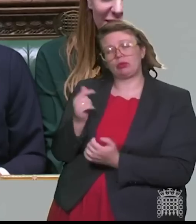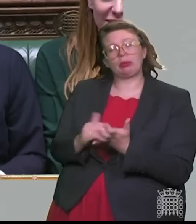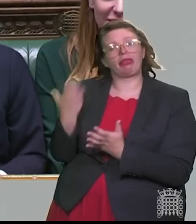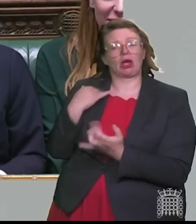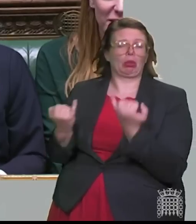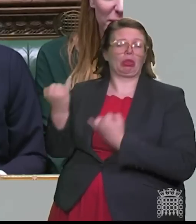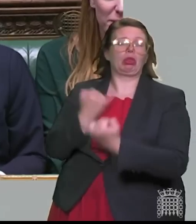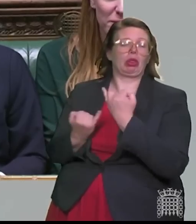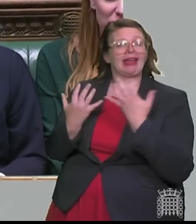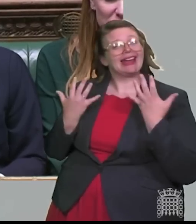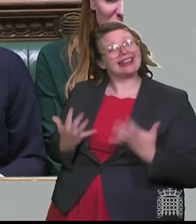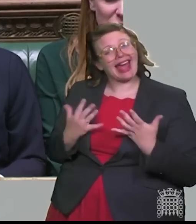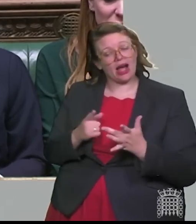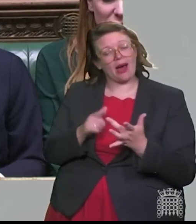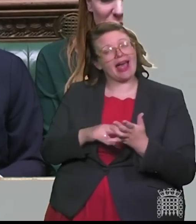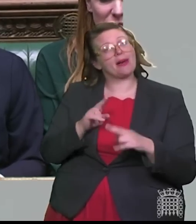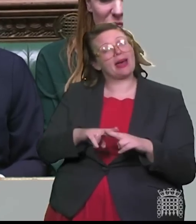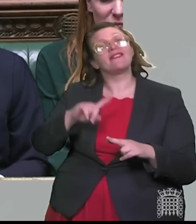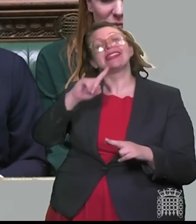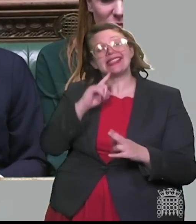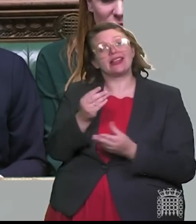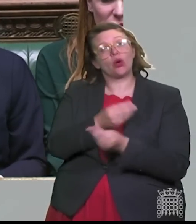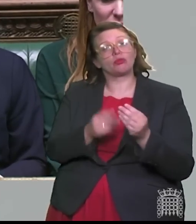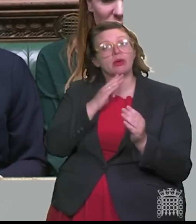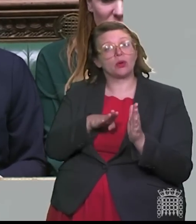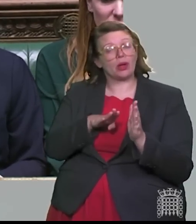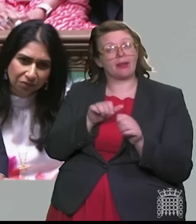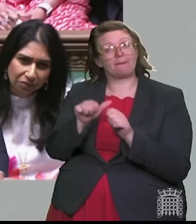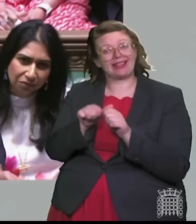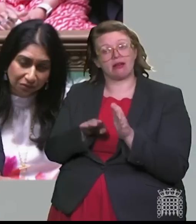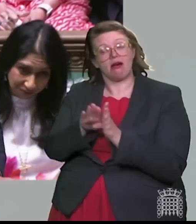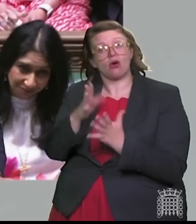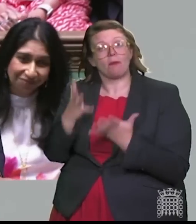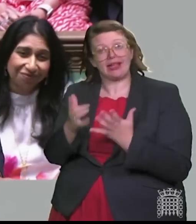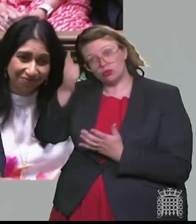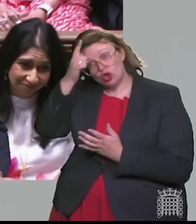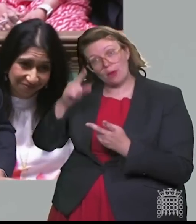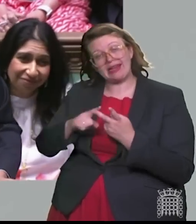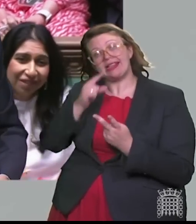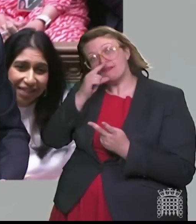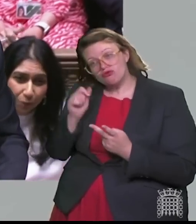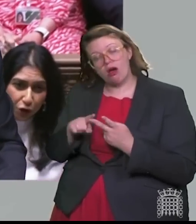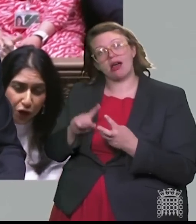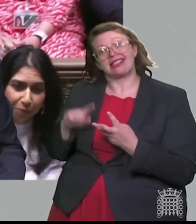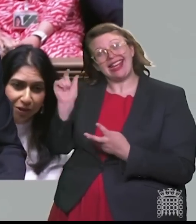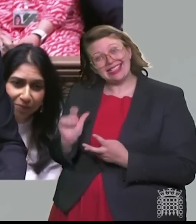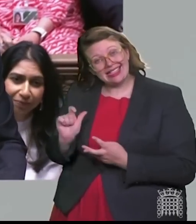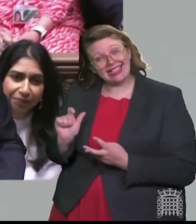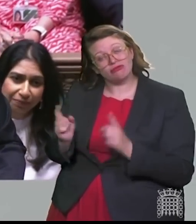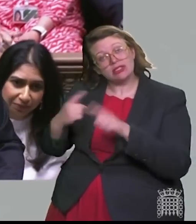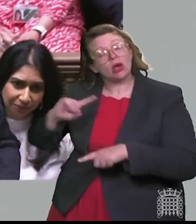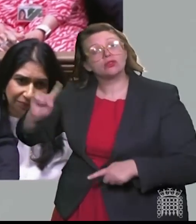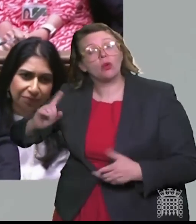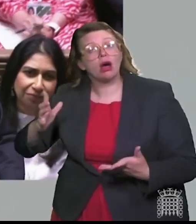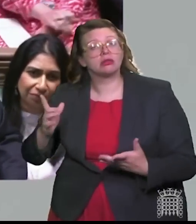ago, now their forecasts are that we will have stronger growth than Germany, France and Italy, Mr. Speaker. What do they say?